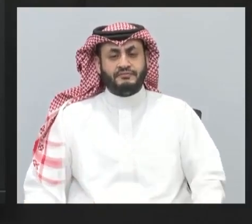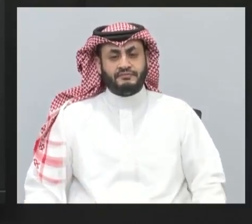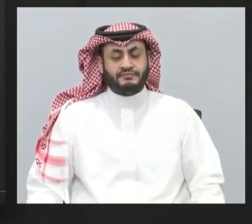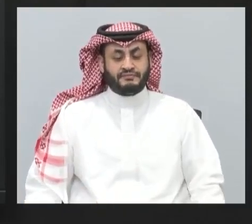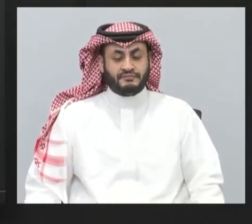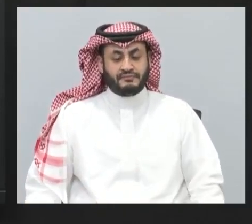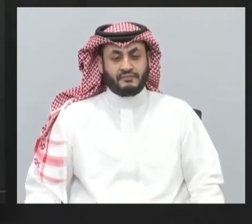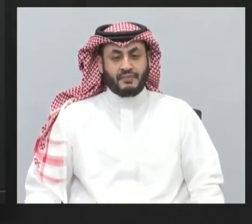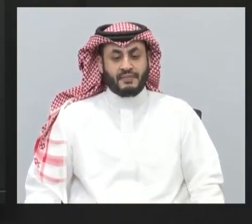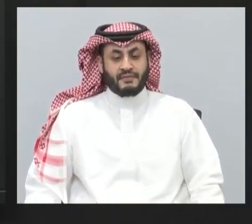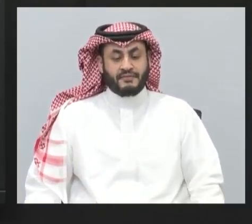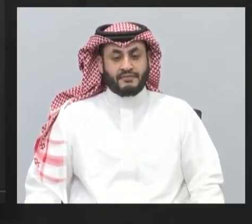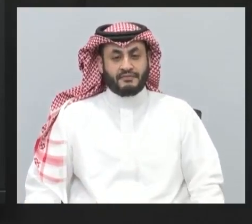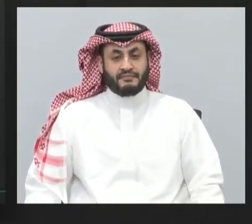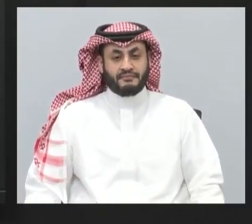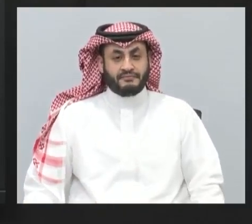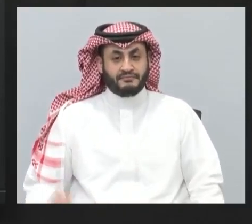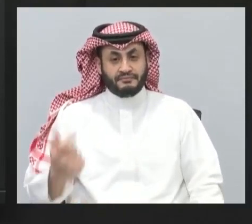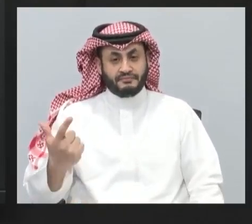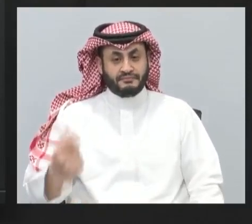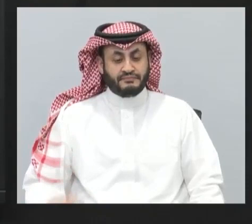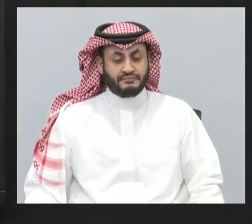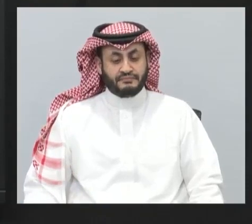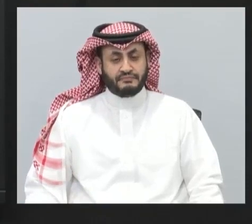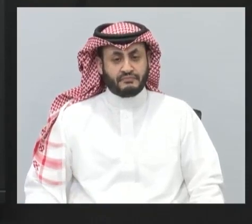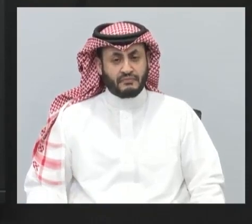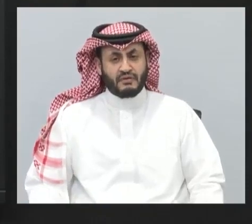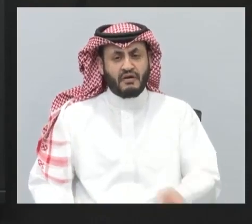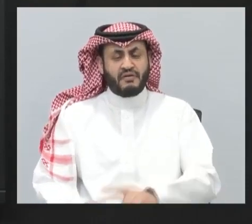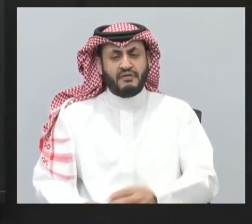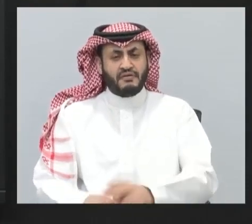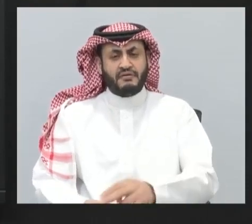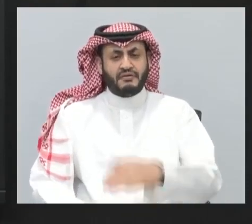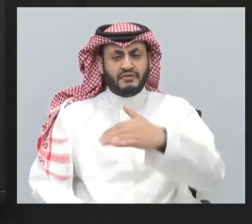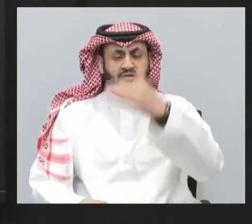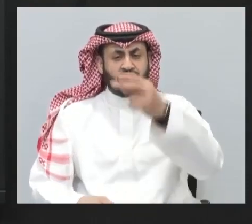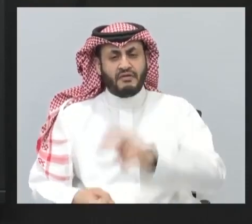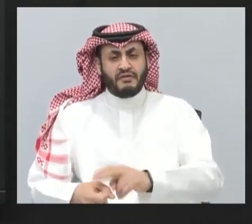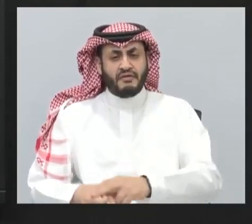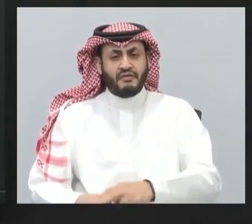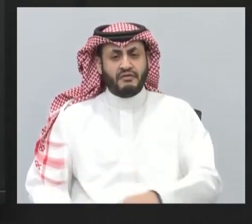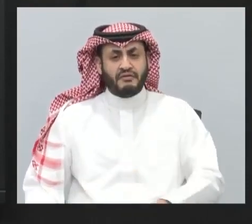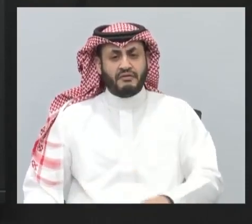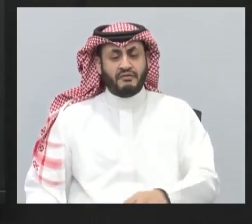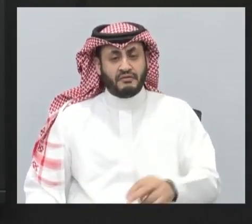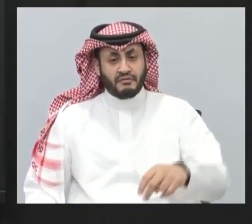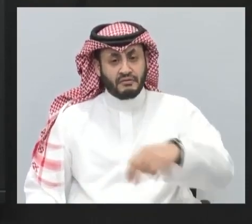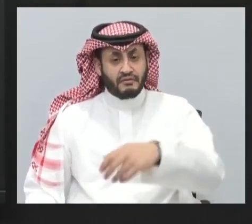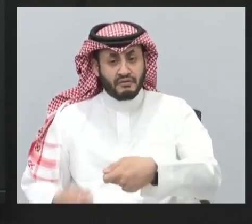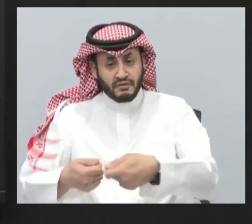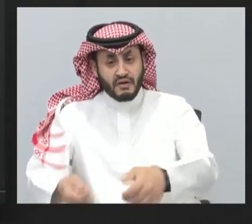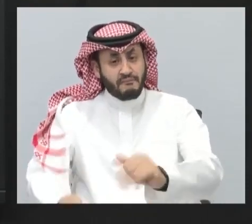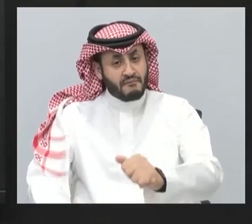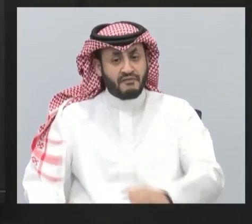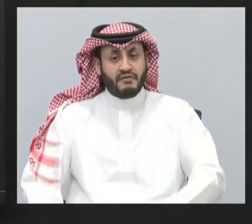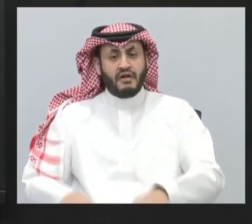on the internet. Also, it could be addictive. Some people will be addicted. They can't take themselves out